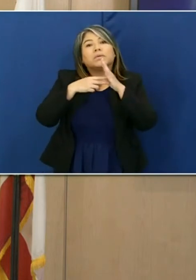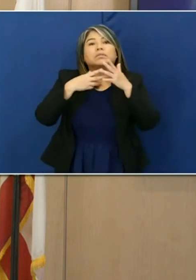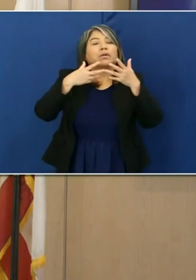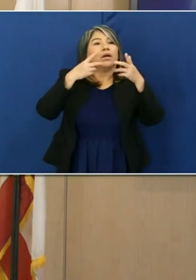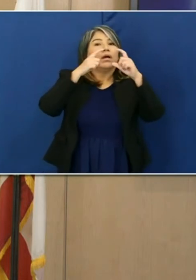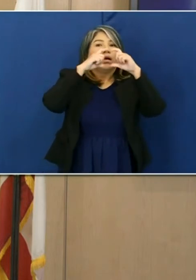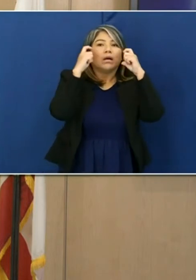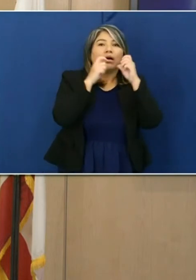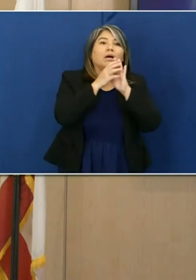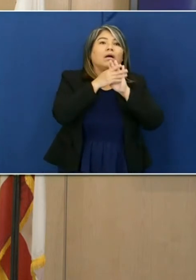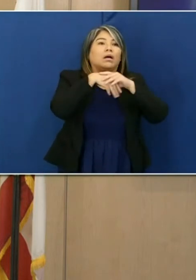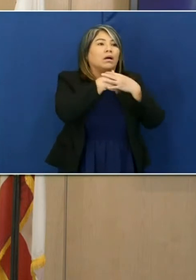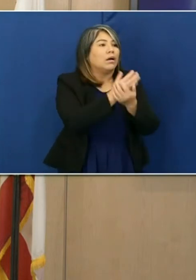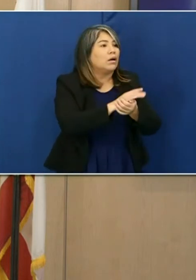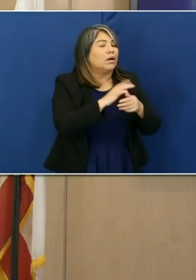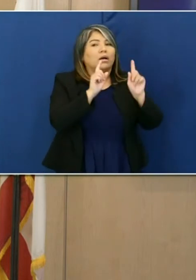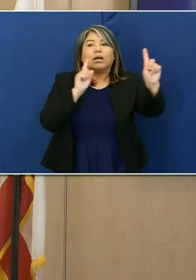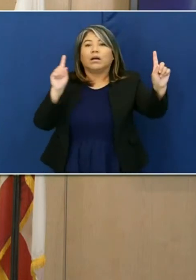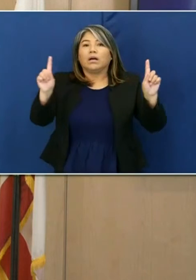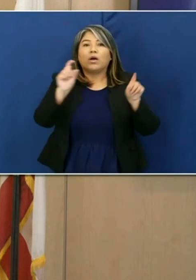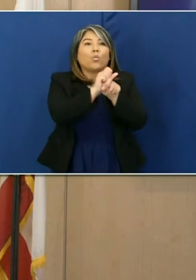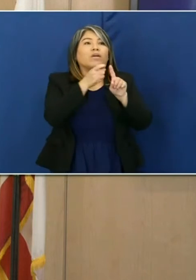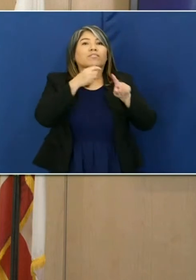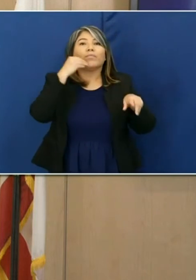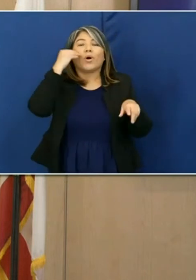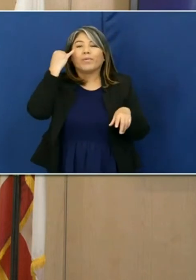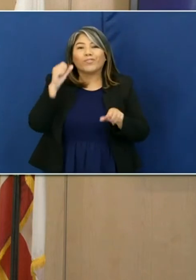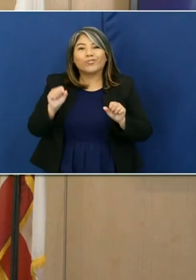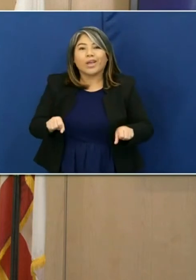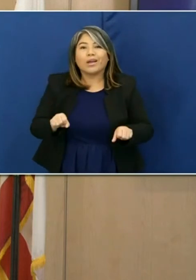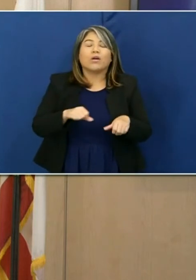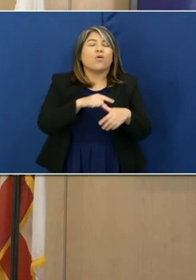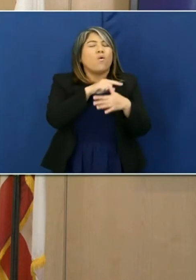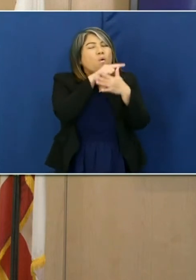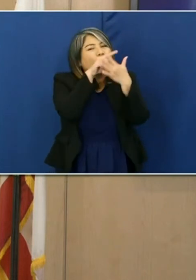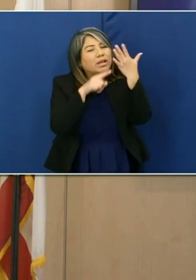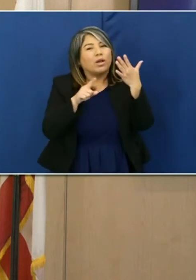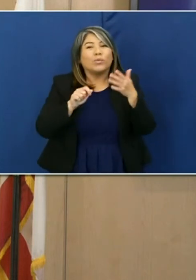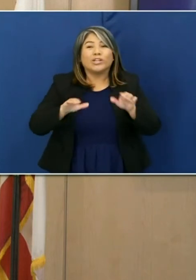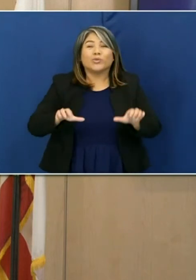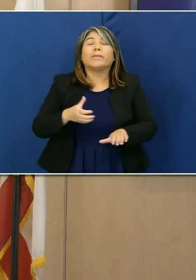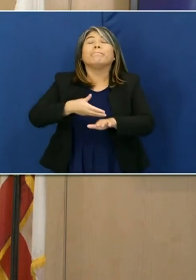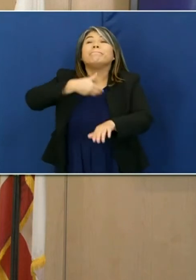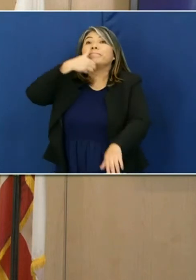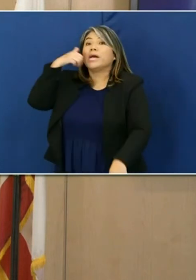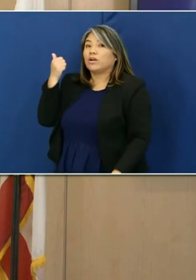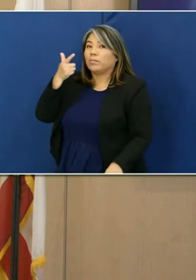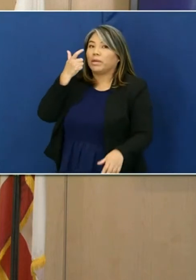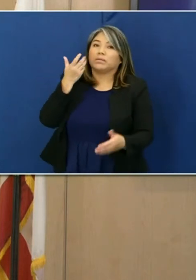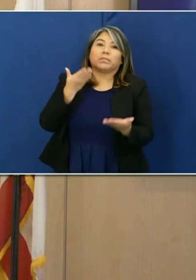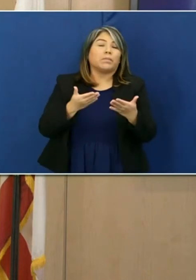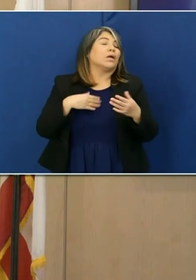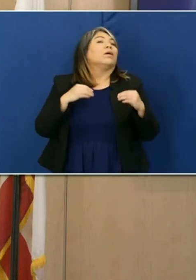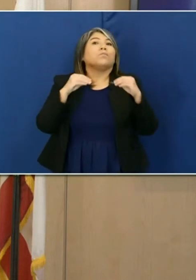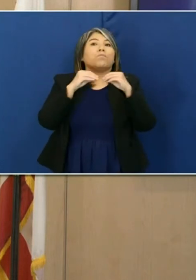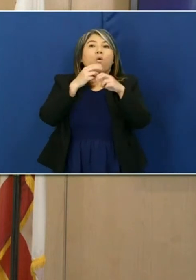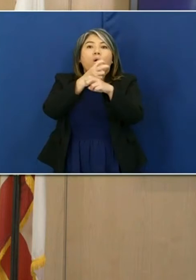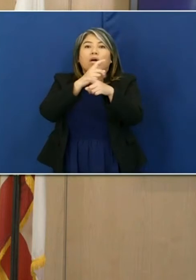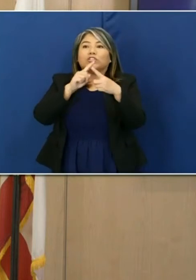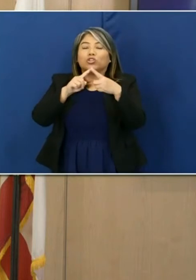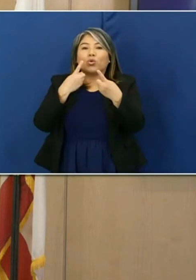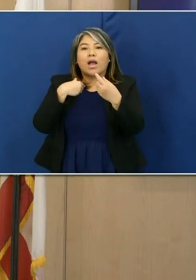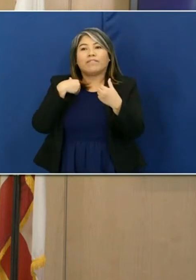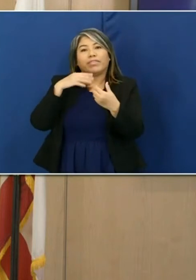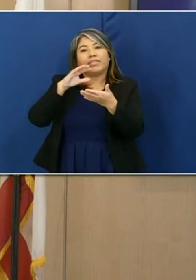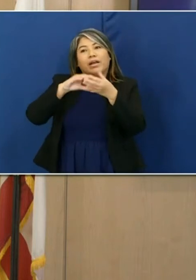distance, working from home if we can, like all these different things, we need to do it better because it may be harder to get this reproduction number